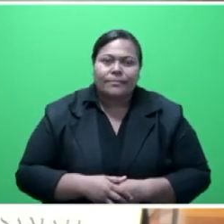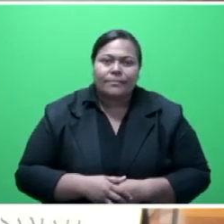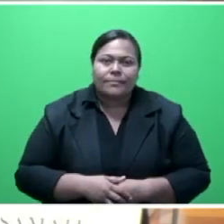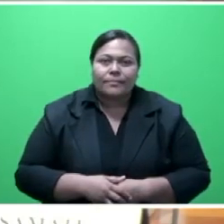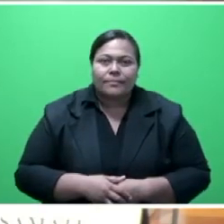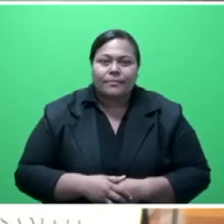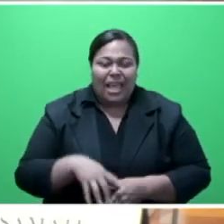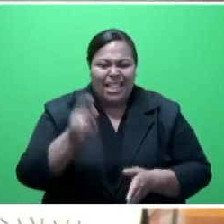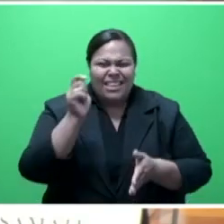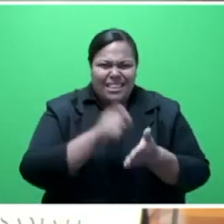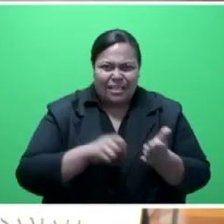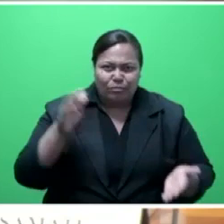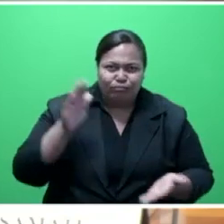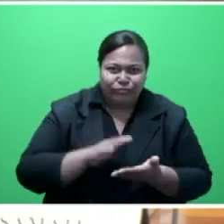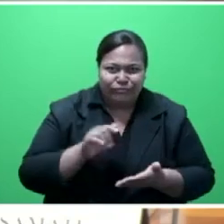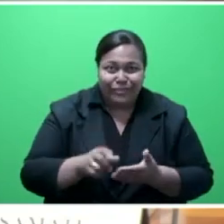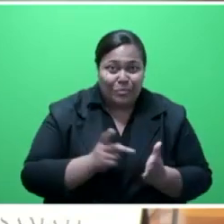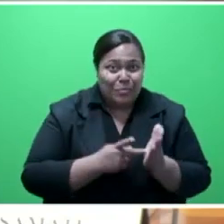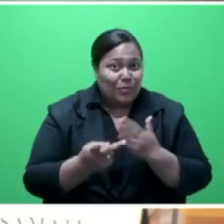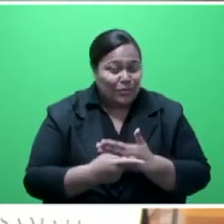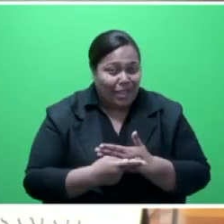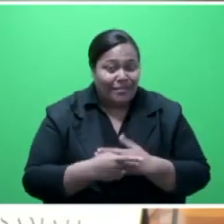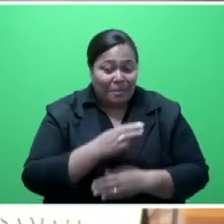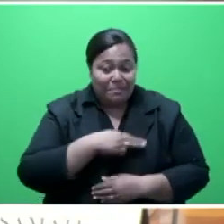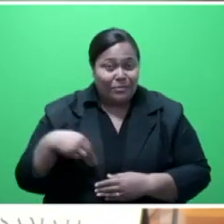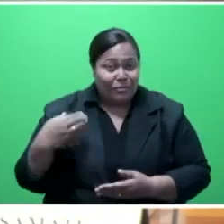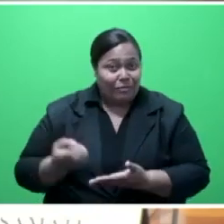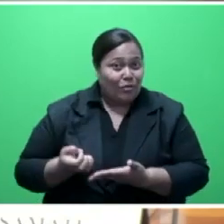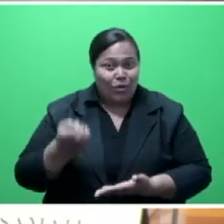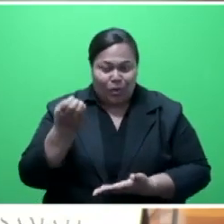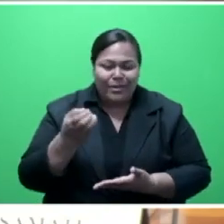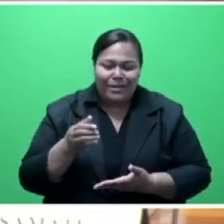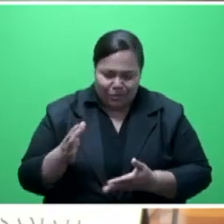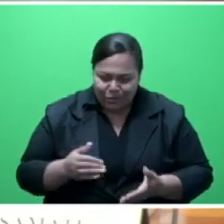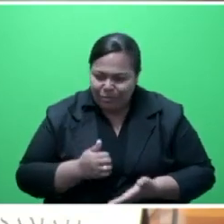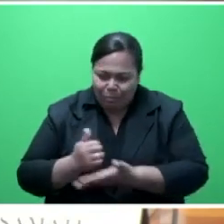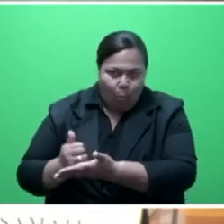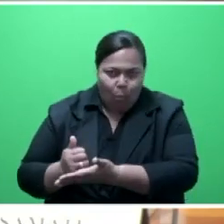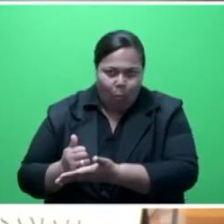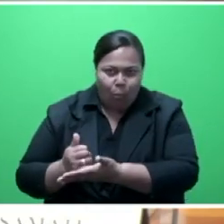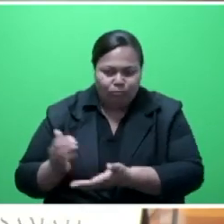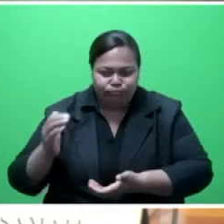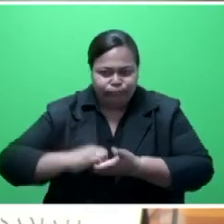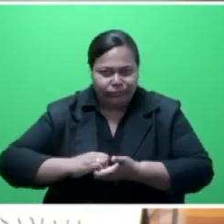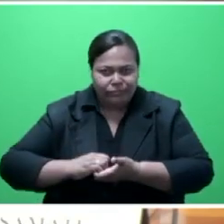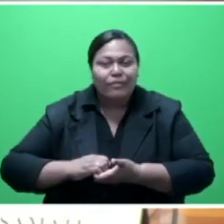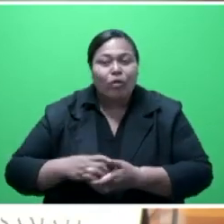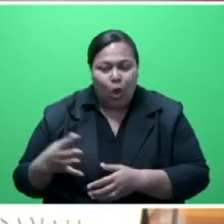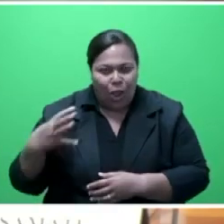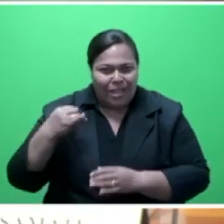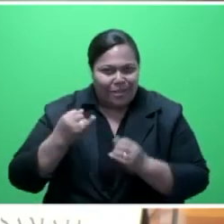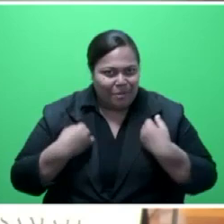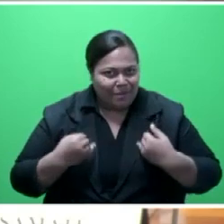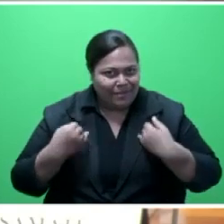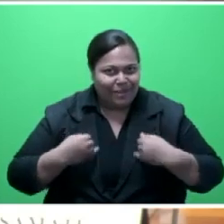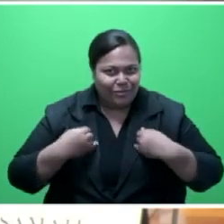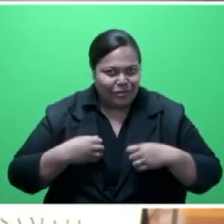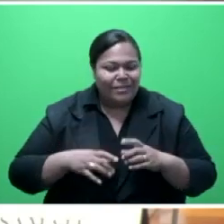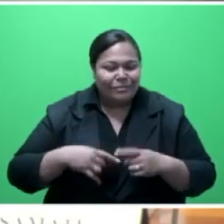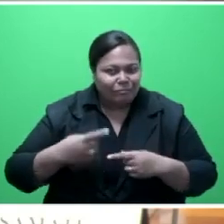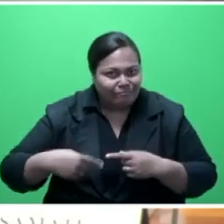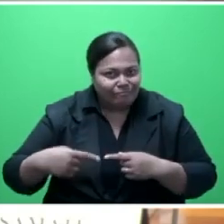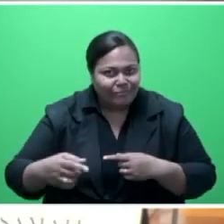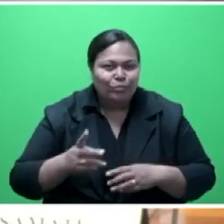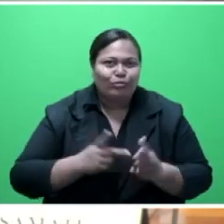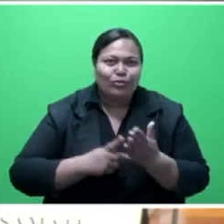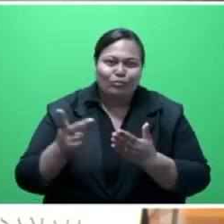tax concession for a project, the Ministry of Economy will hold their hand through the implementation and approval process with an overriding priority on